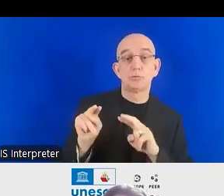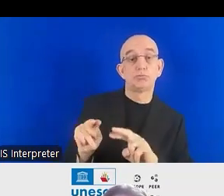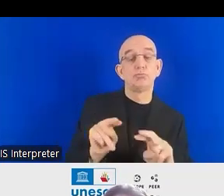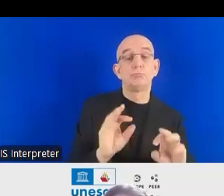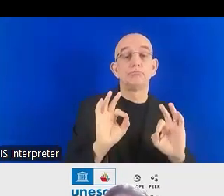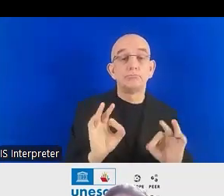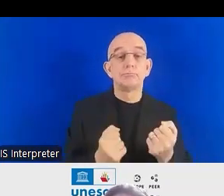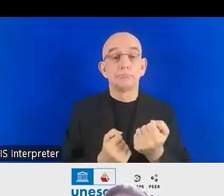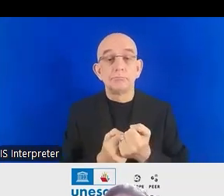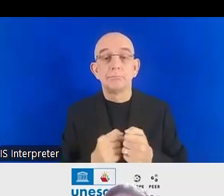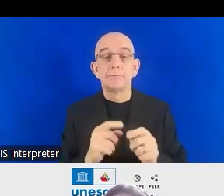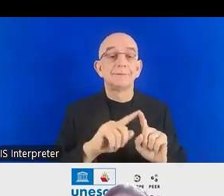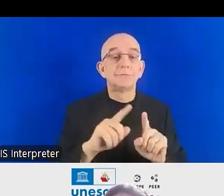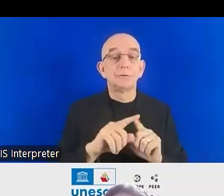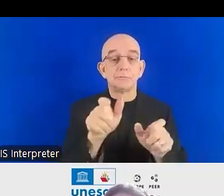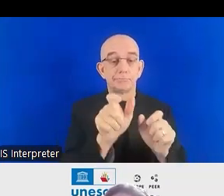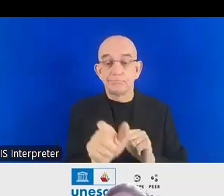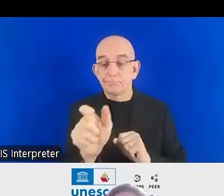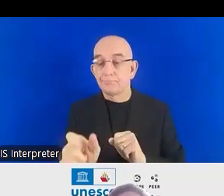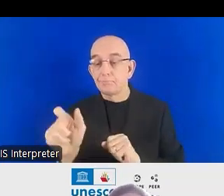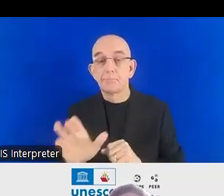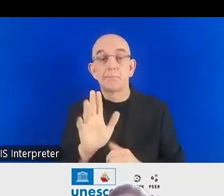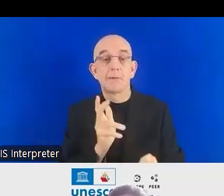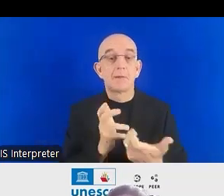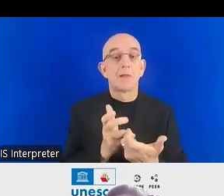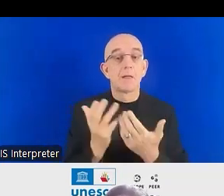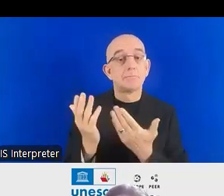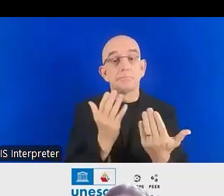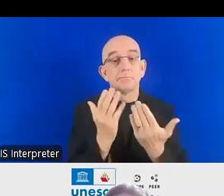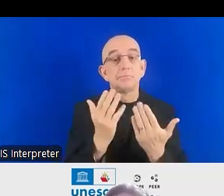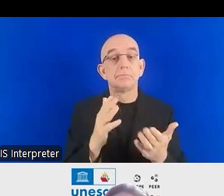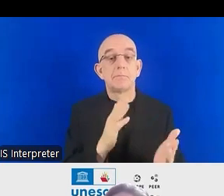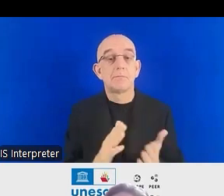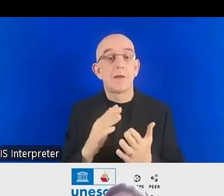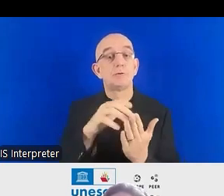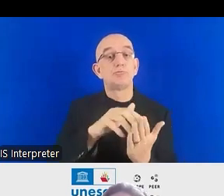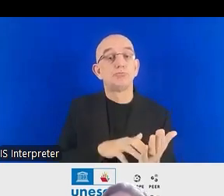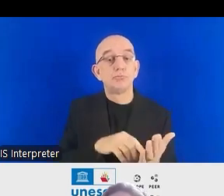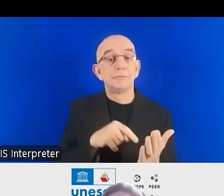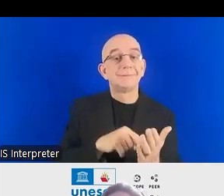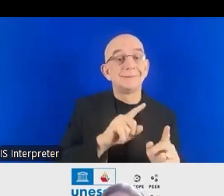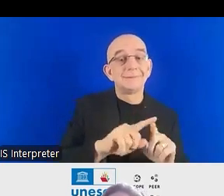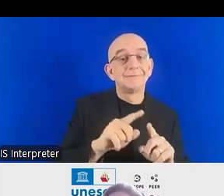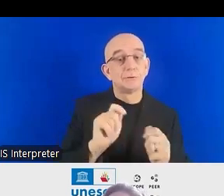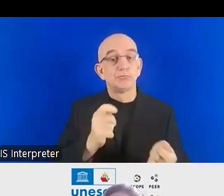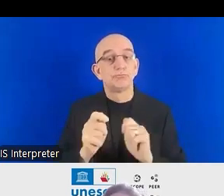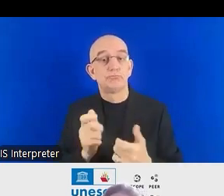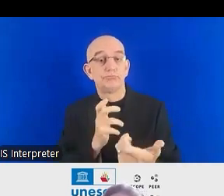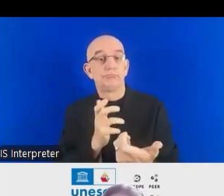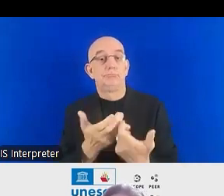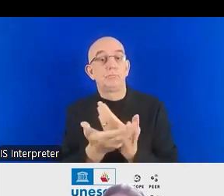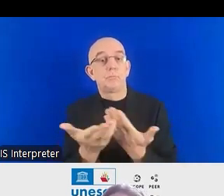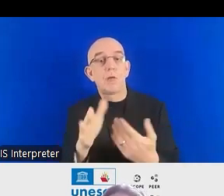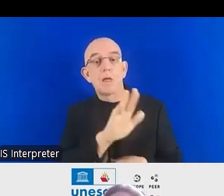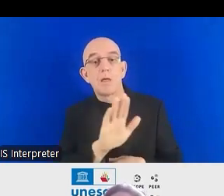a collaborative approach to promote inclusion and also targets teacher development to their school's